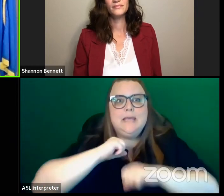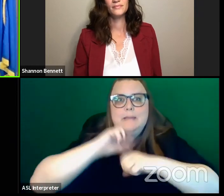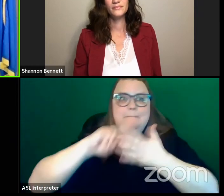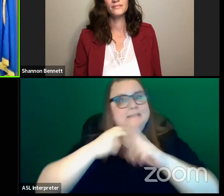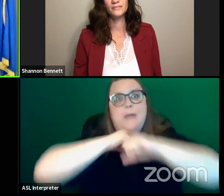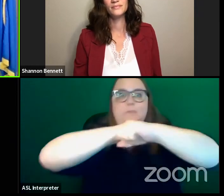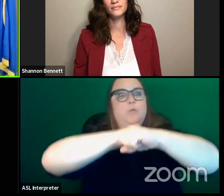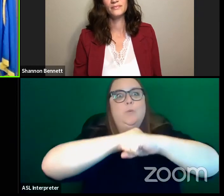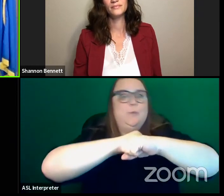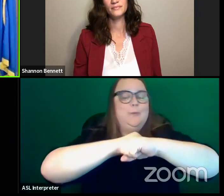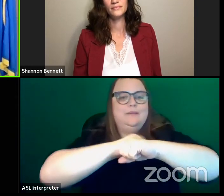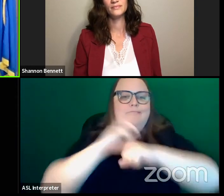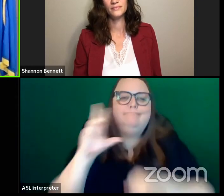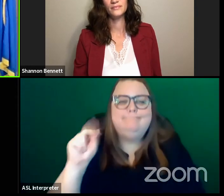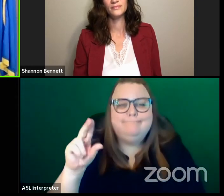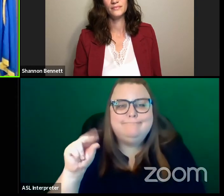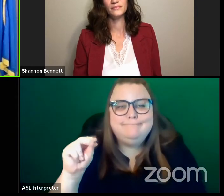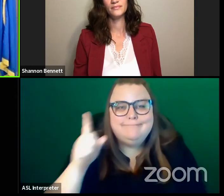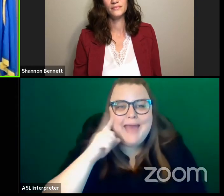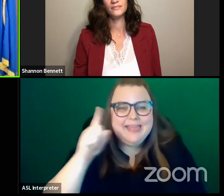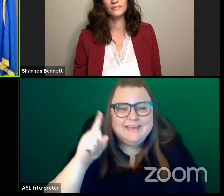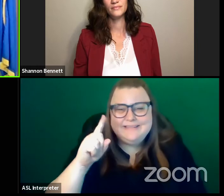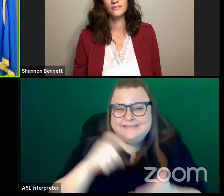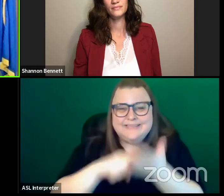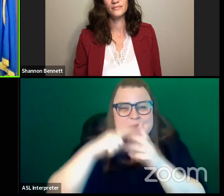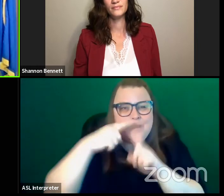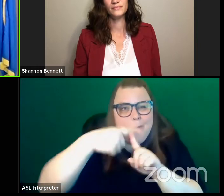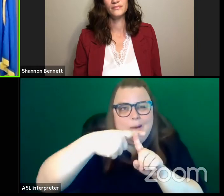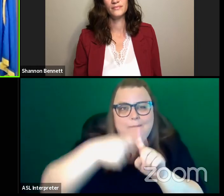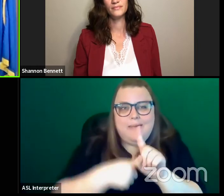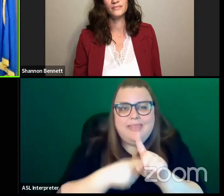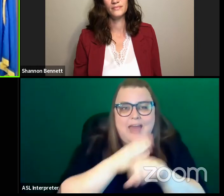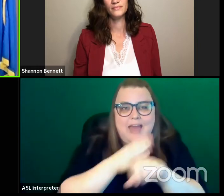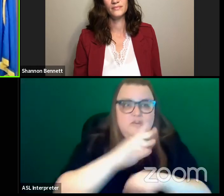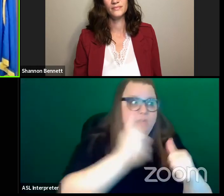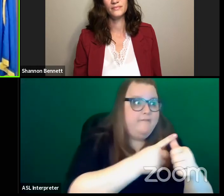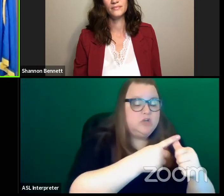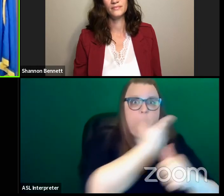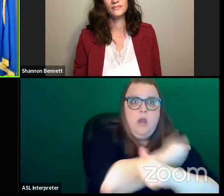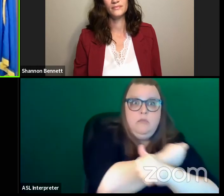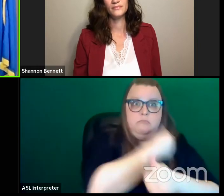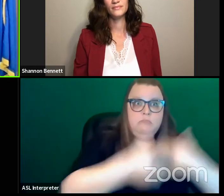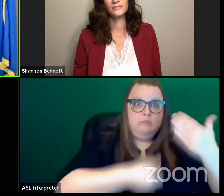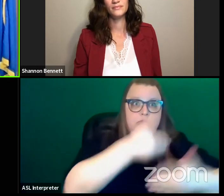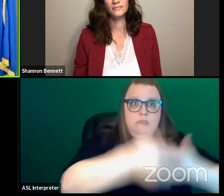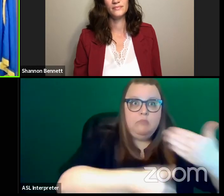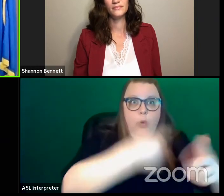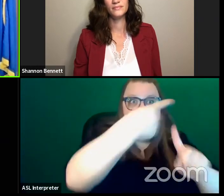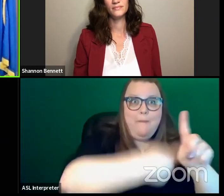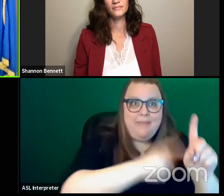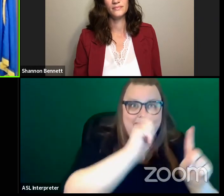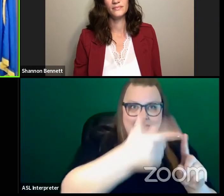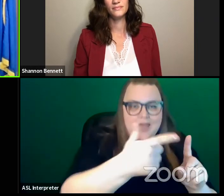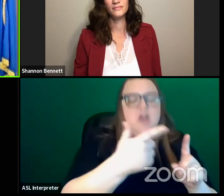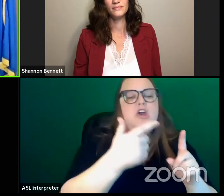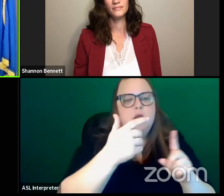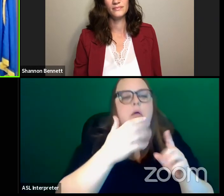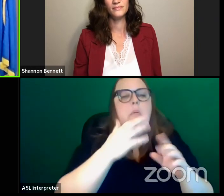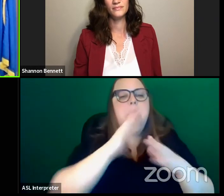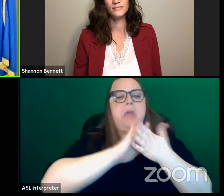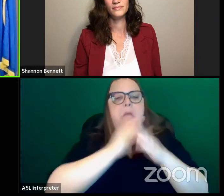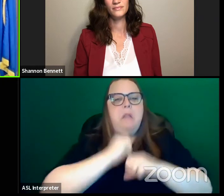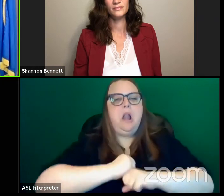a time lag, I think it's a month after the first one, till that there's some level of immunity that's